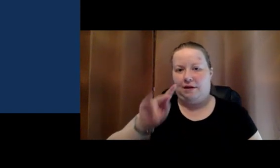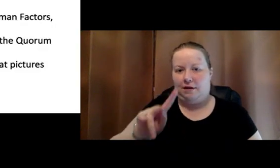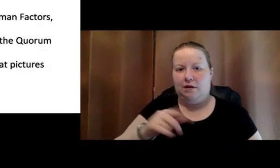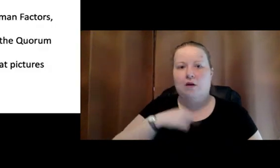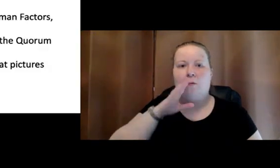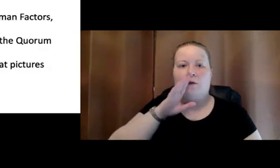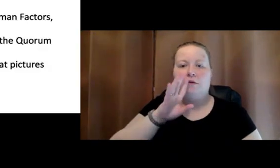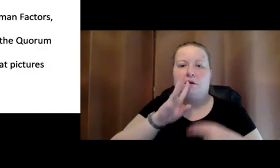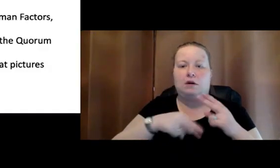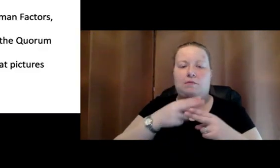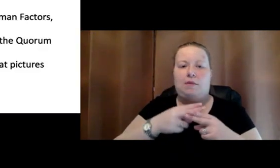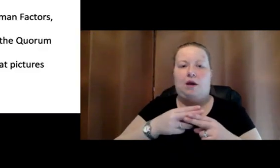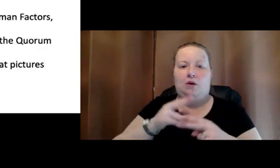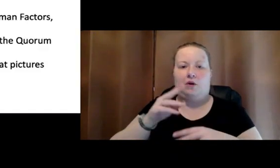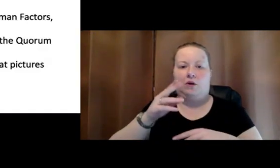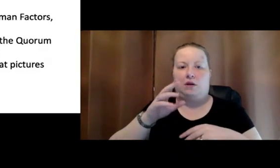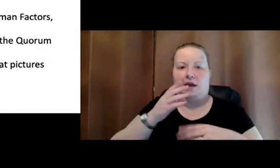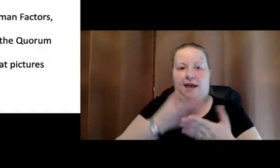education today.